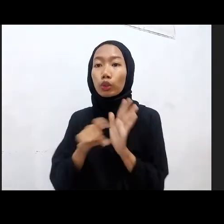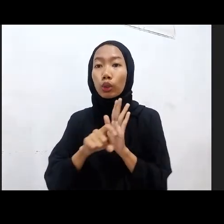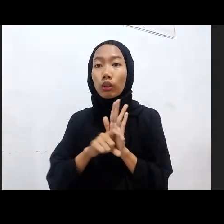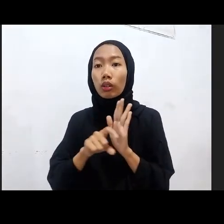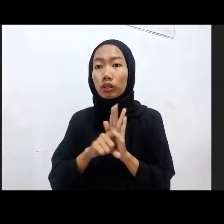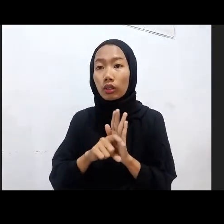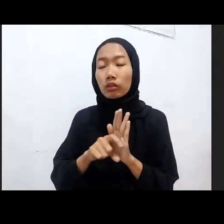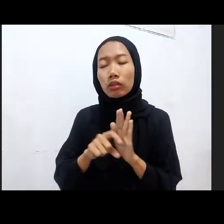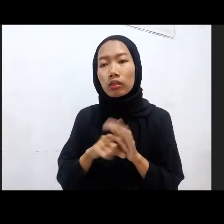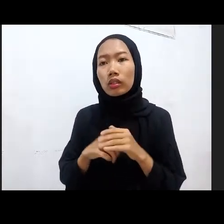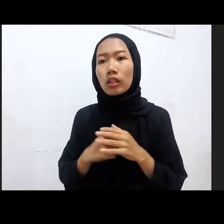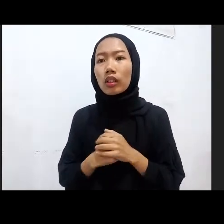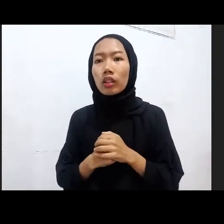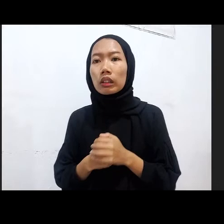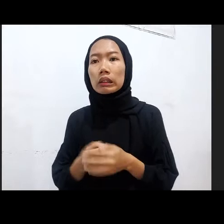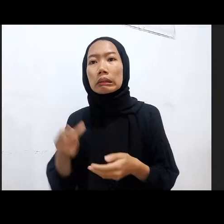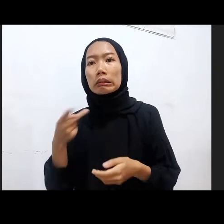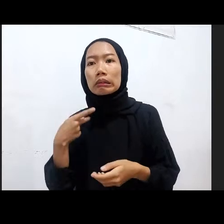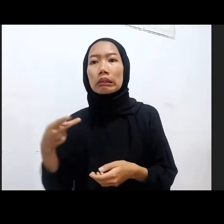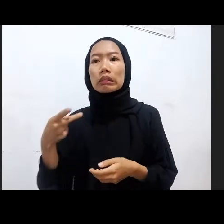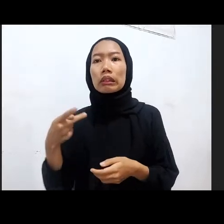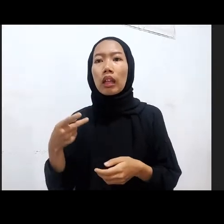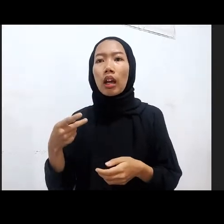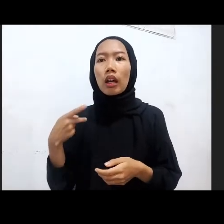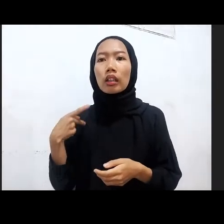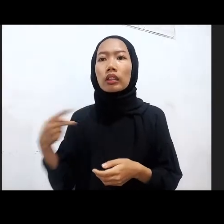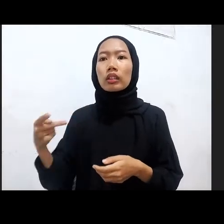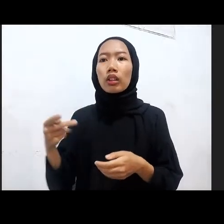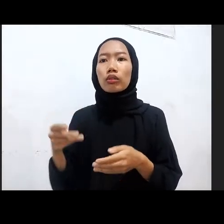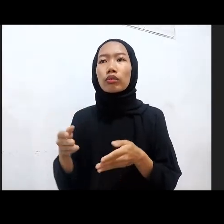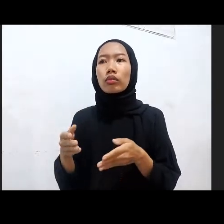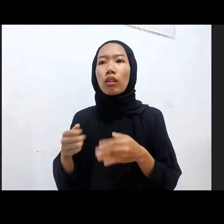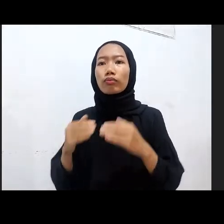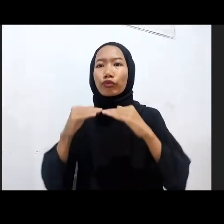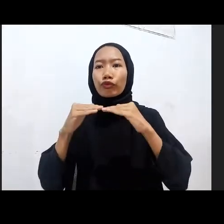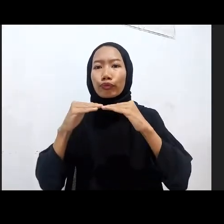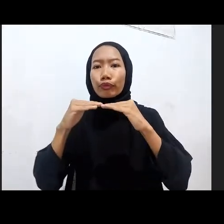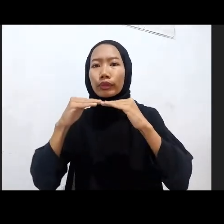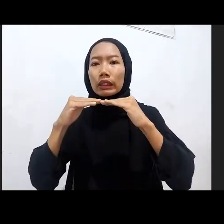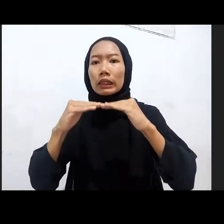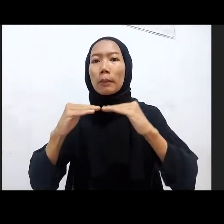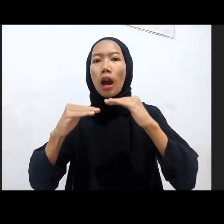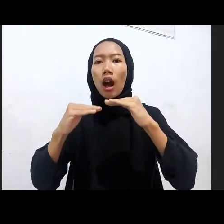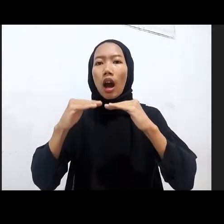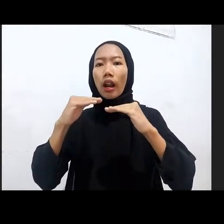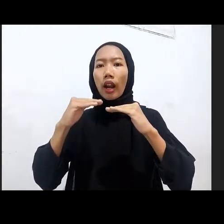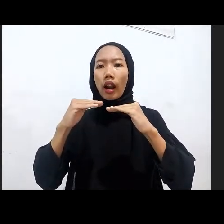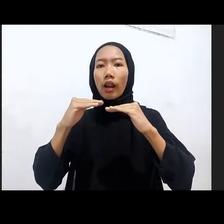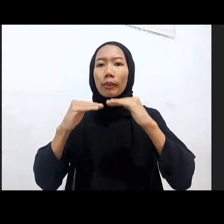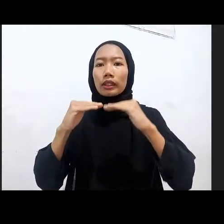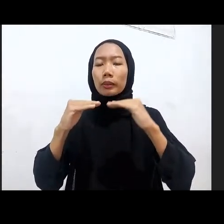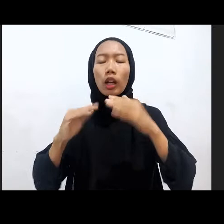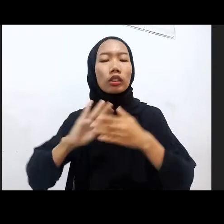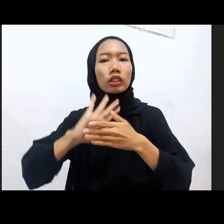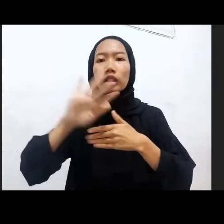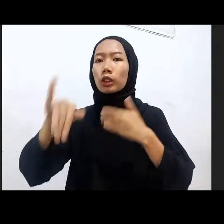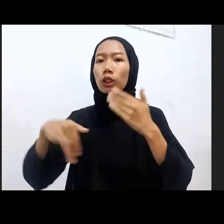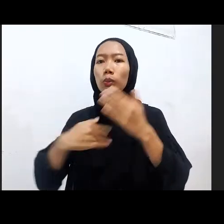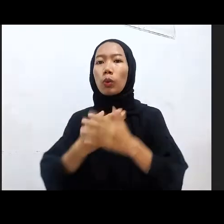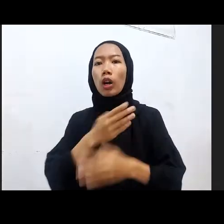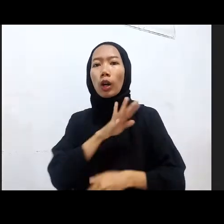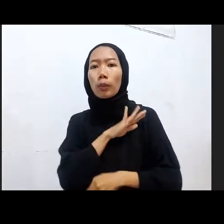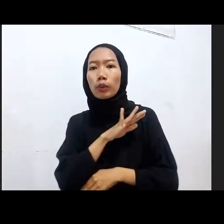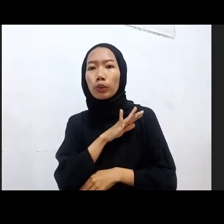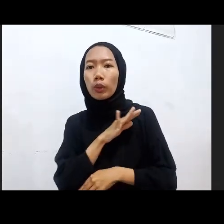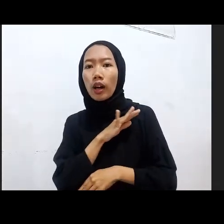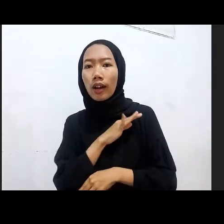need to be balanced and to take into account everything it takes to keep someone healthy. And we've already